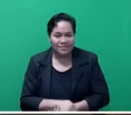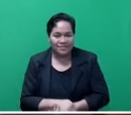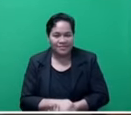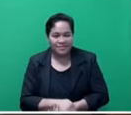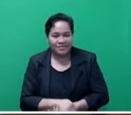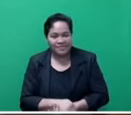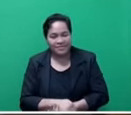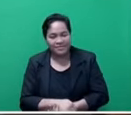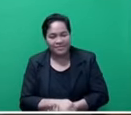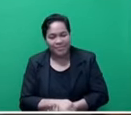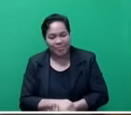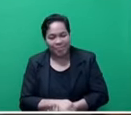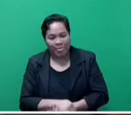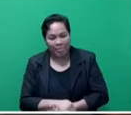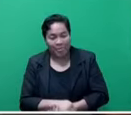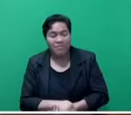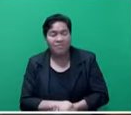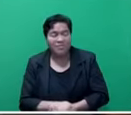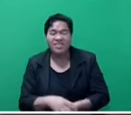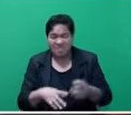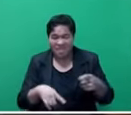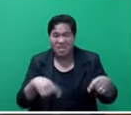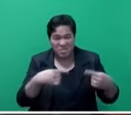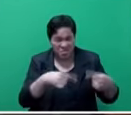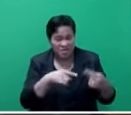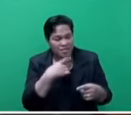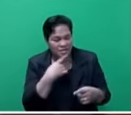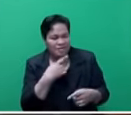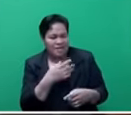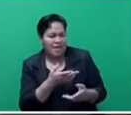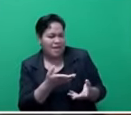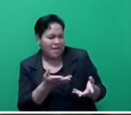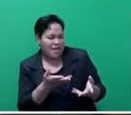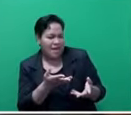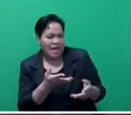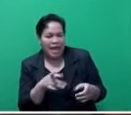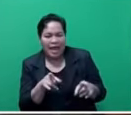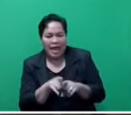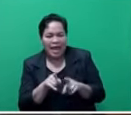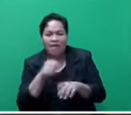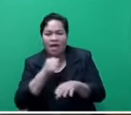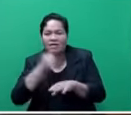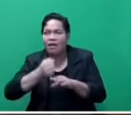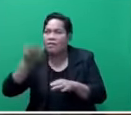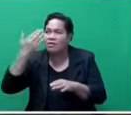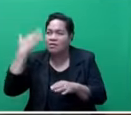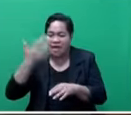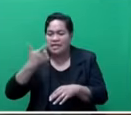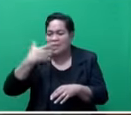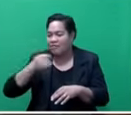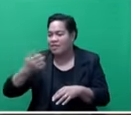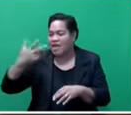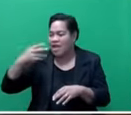So, and they seem to go on as if when we had governments back in the 70s and 80s and